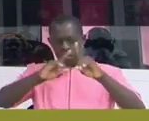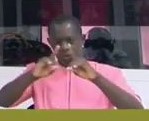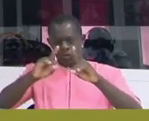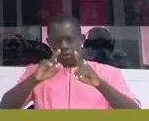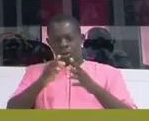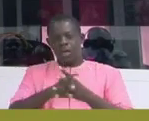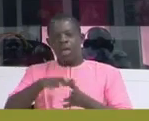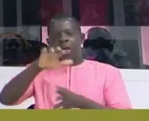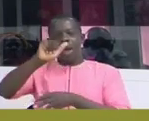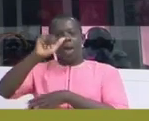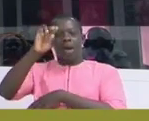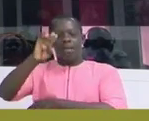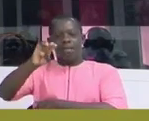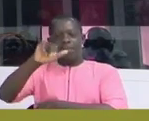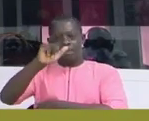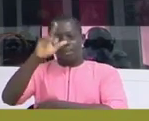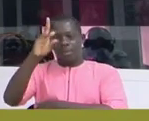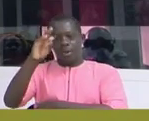this